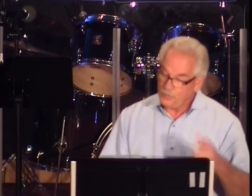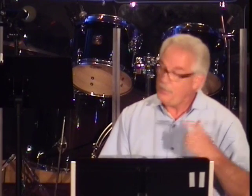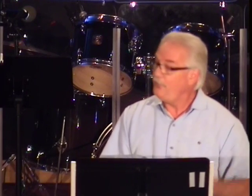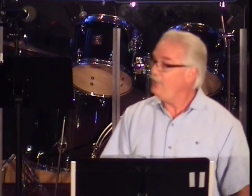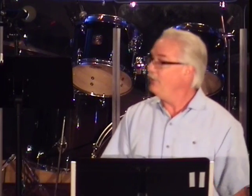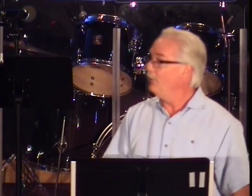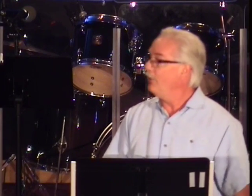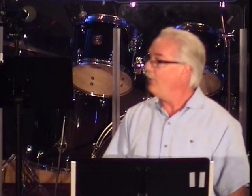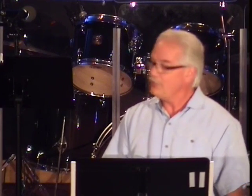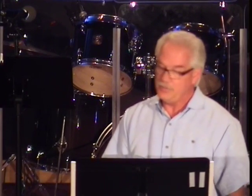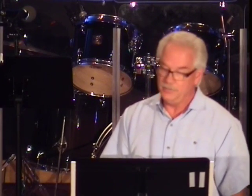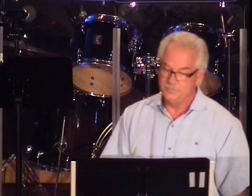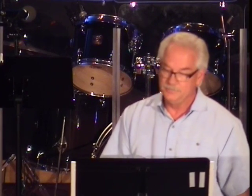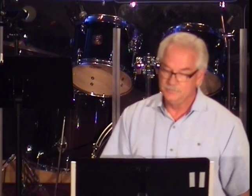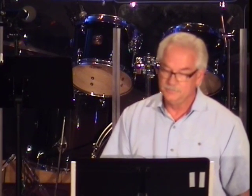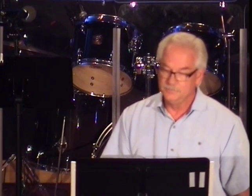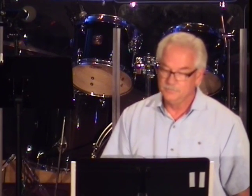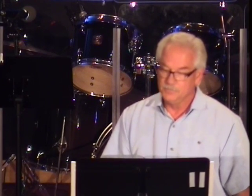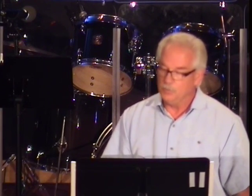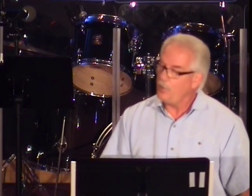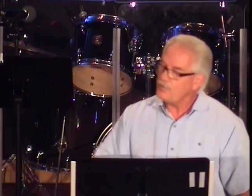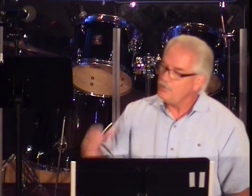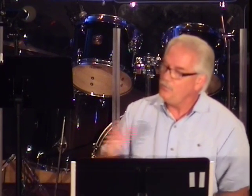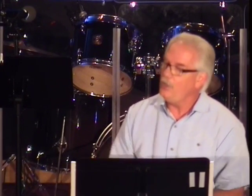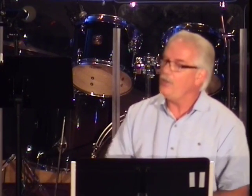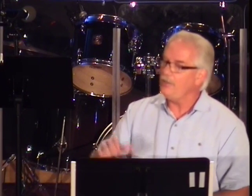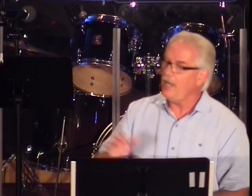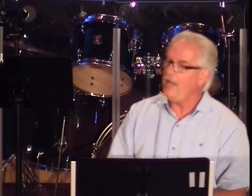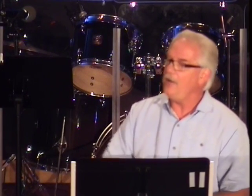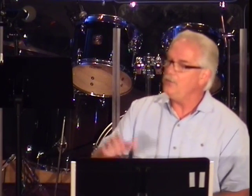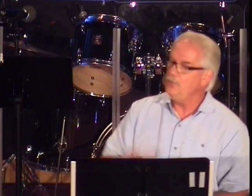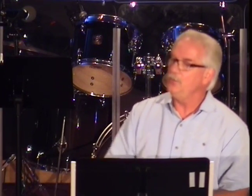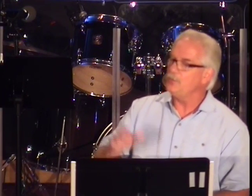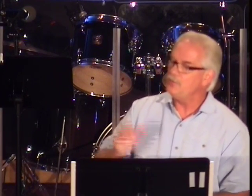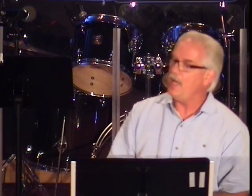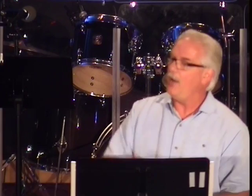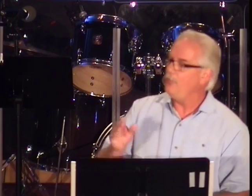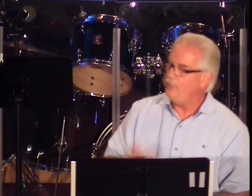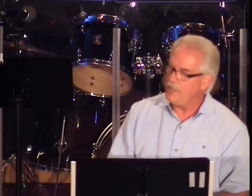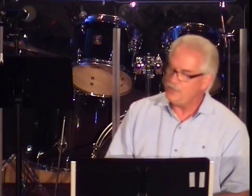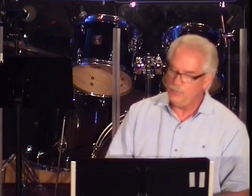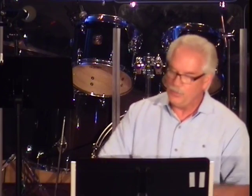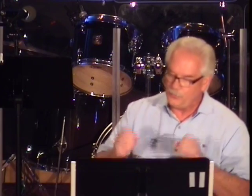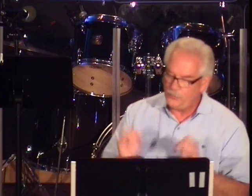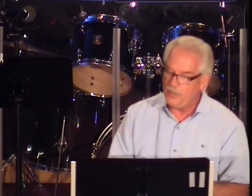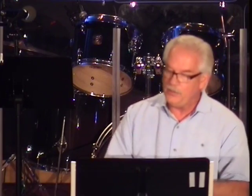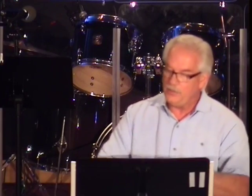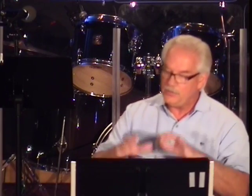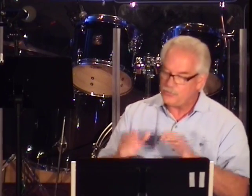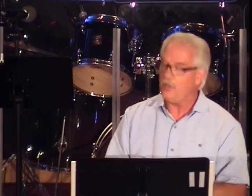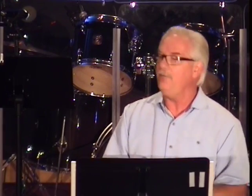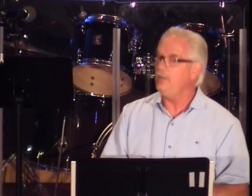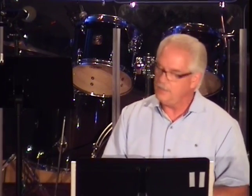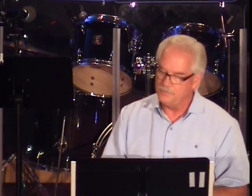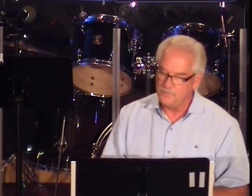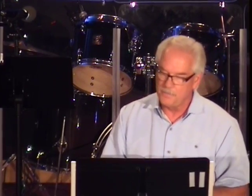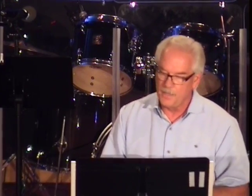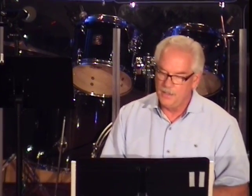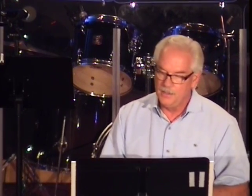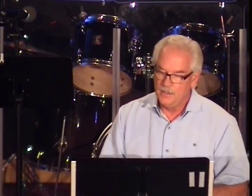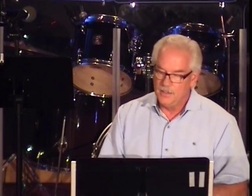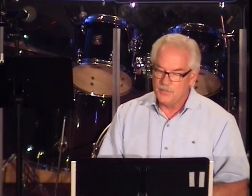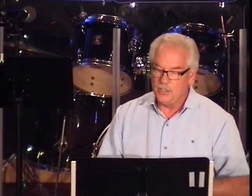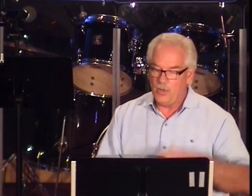So a little bit of fear won't hurt you. So Paul says, work out your salvation with fear and trembling.